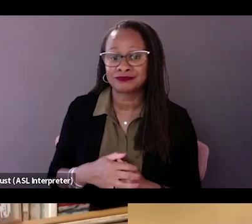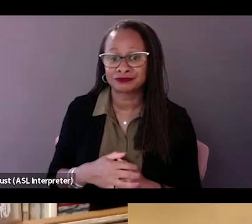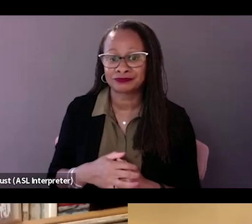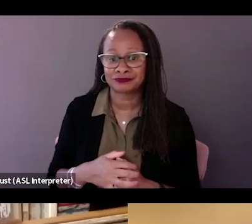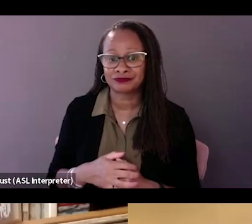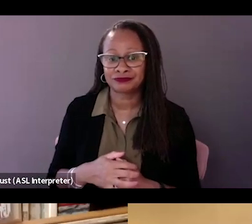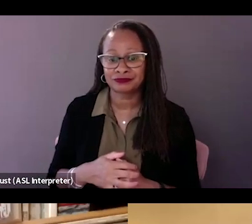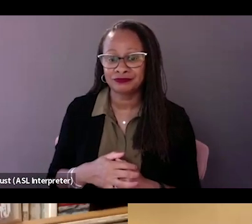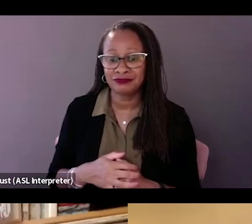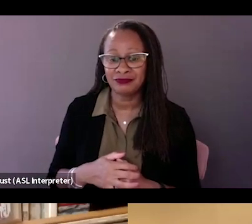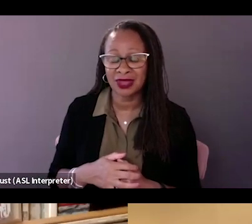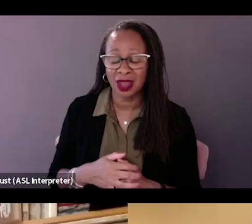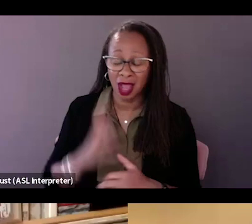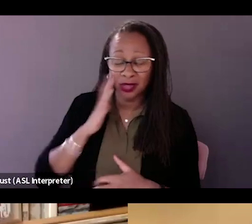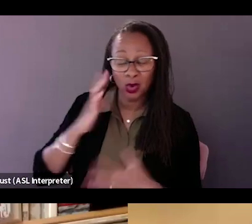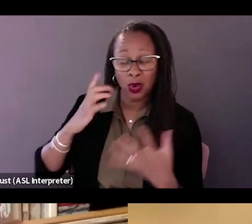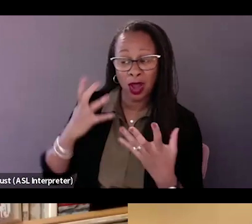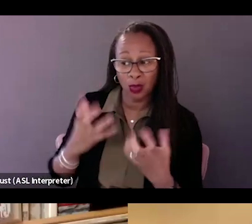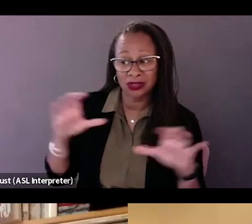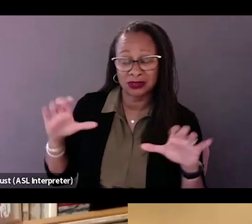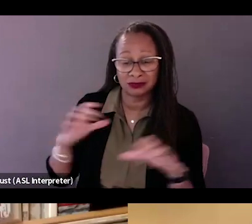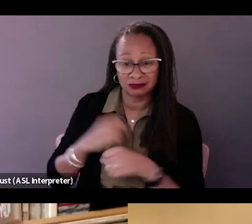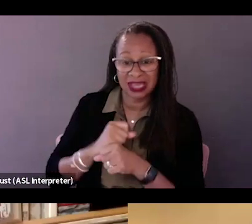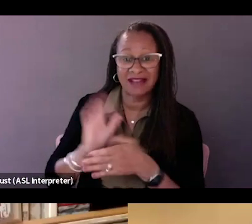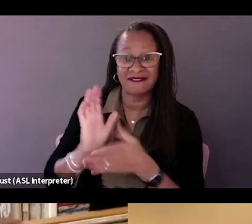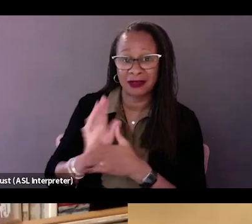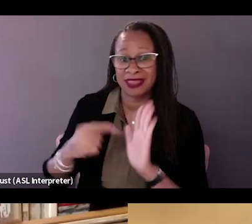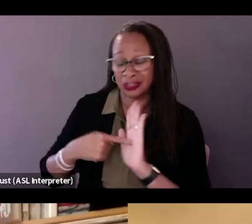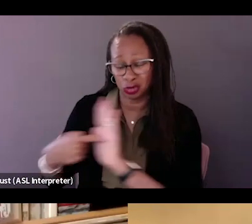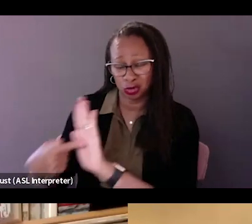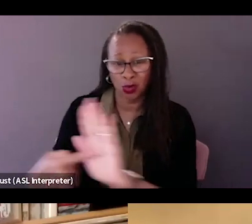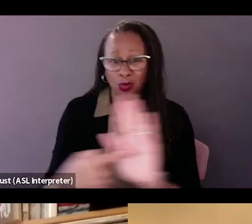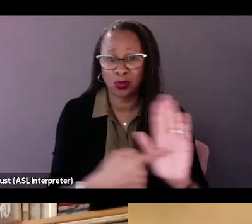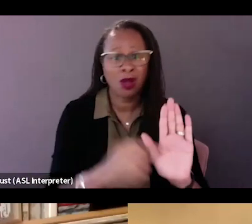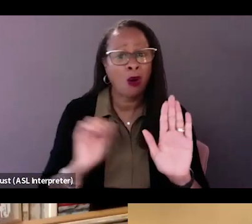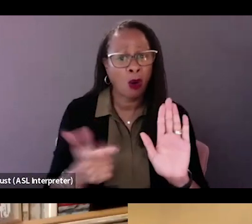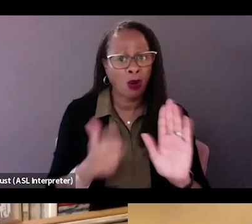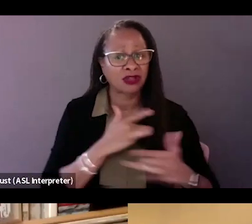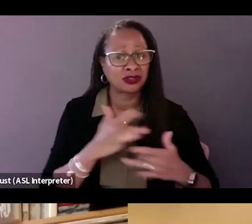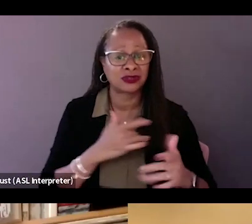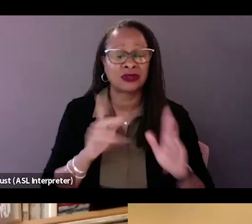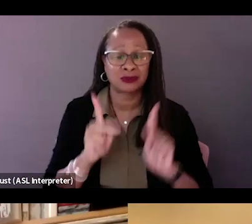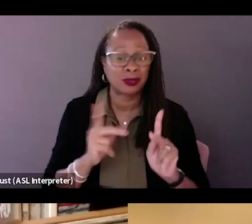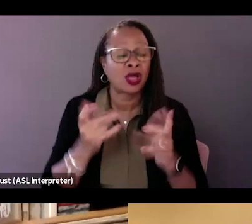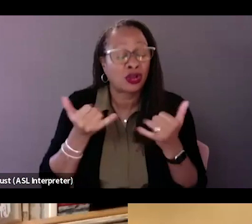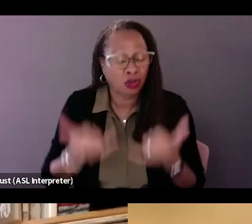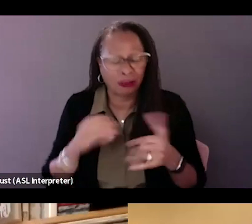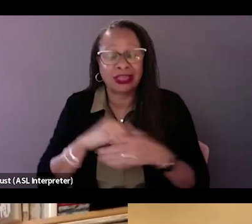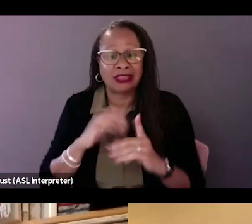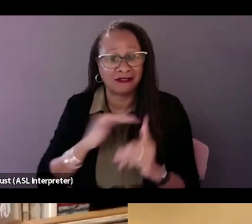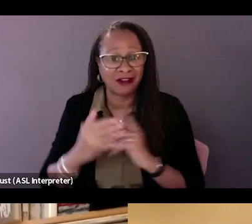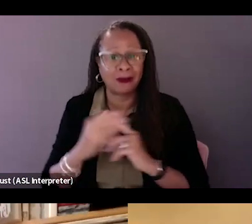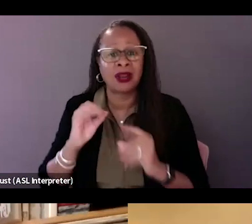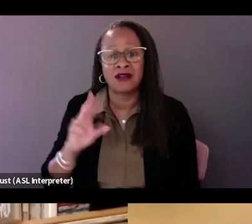I knew that I wanted to make a film that reflects all these concerns. I wanted to make uh,